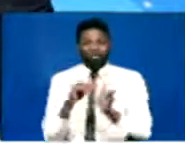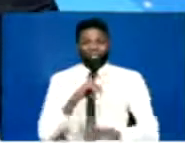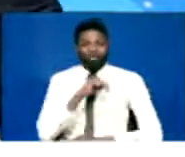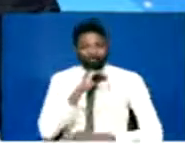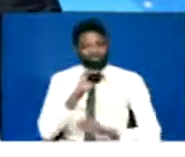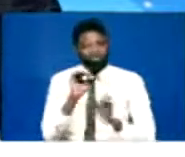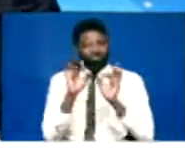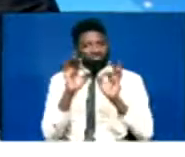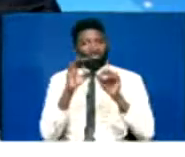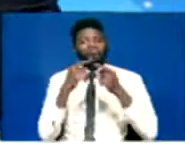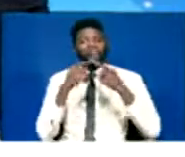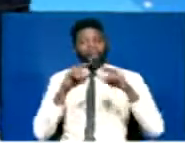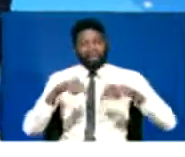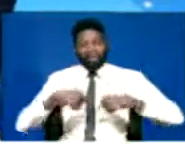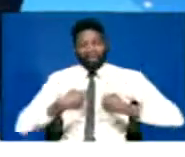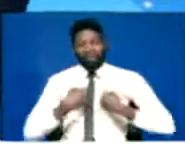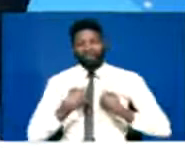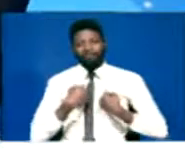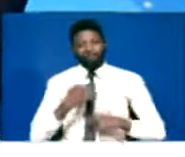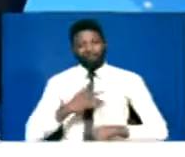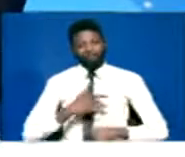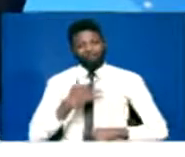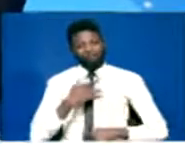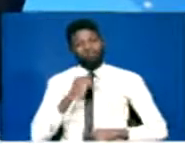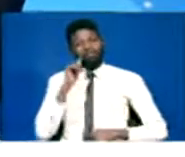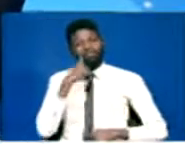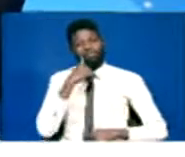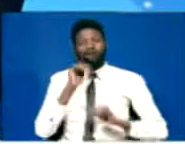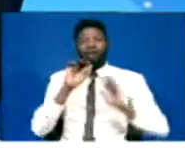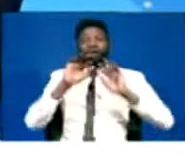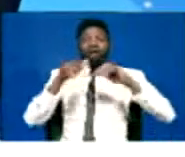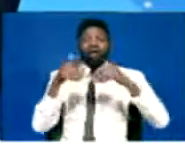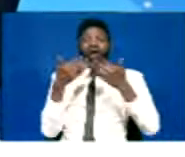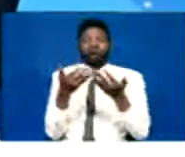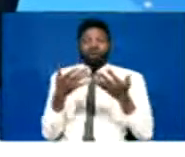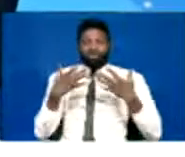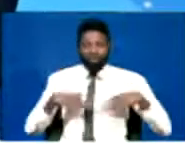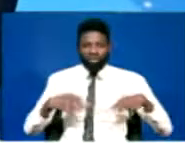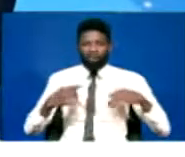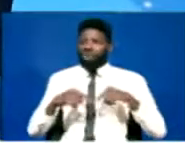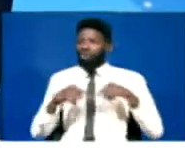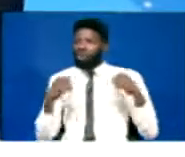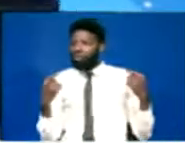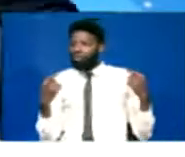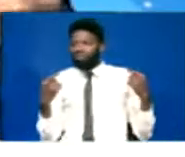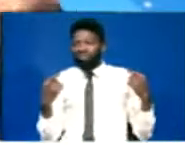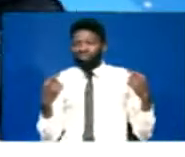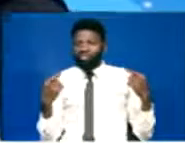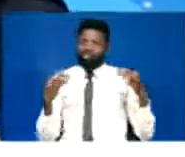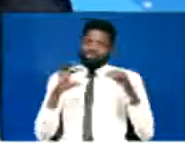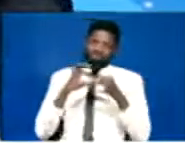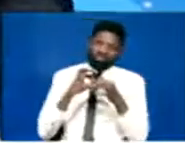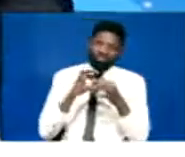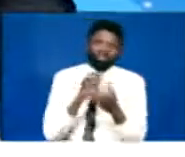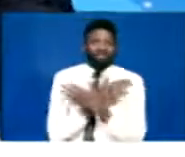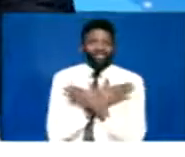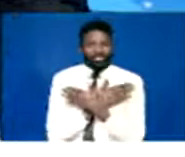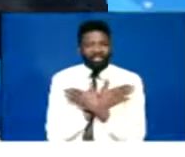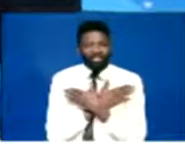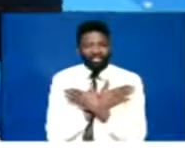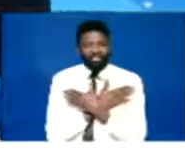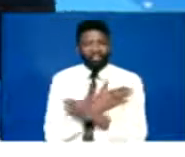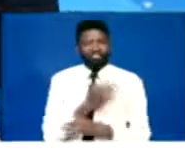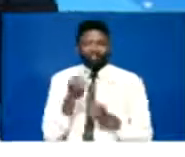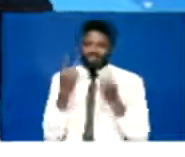gives me an interesting look is how protagonists can actually bridge the gap and become friends, because this is what we are